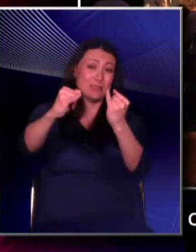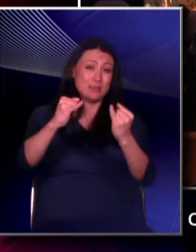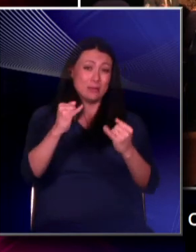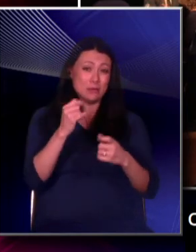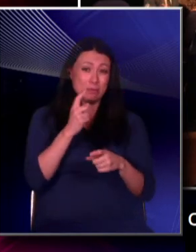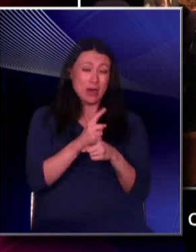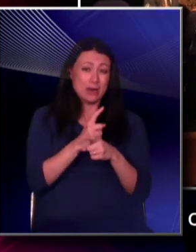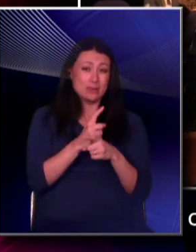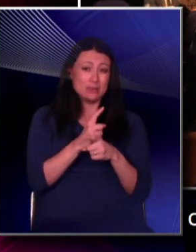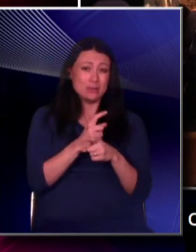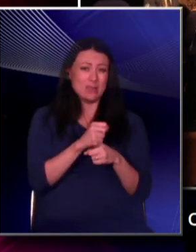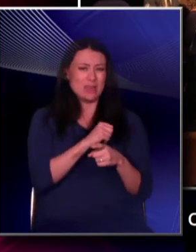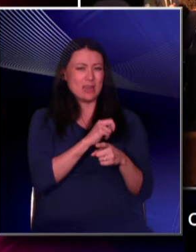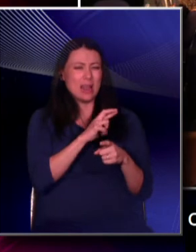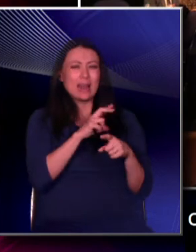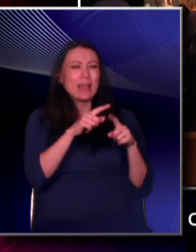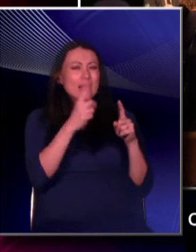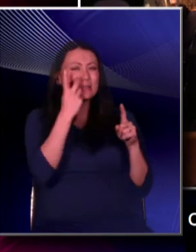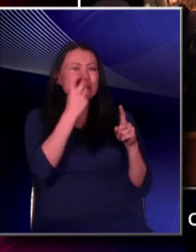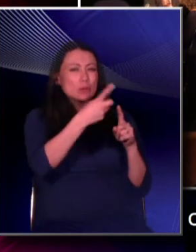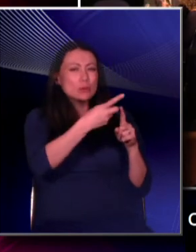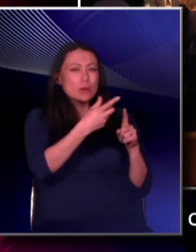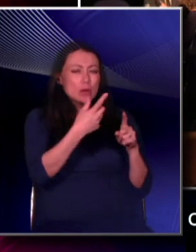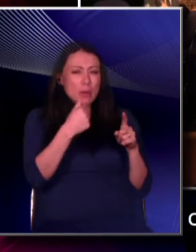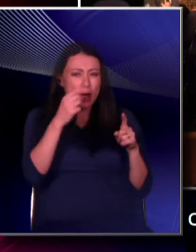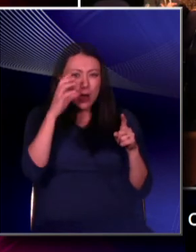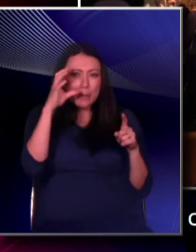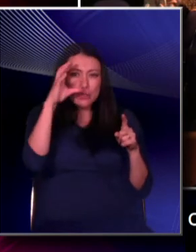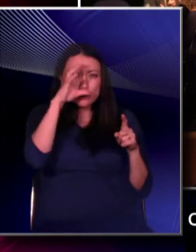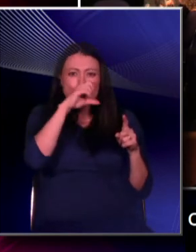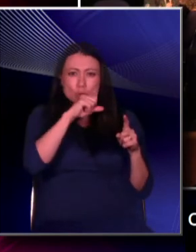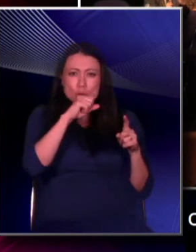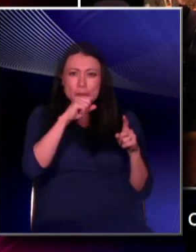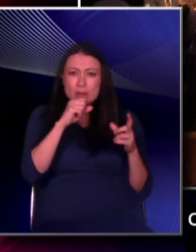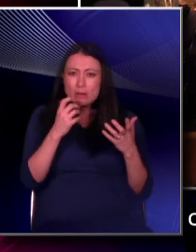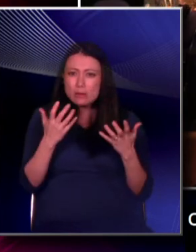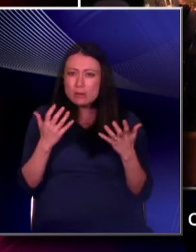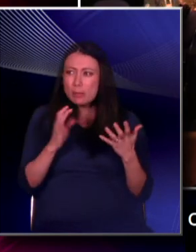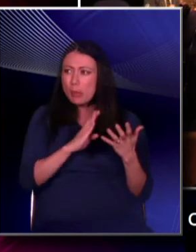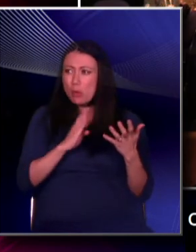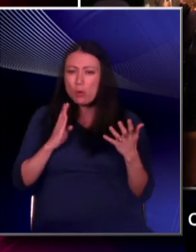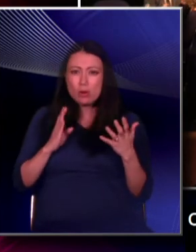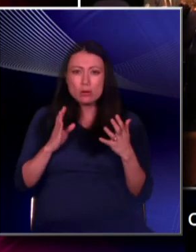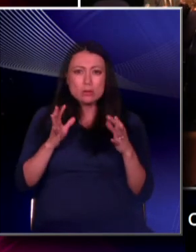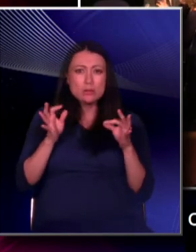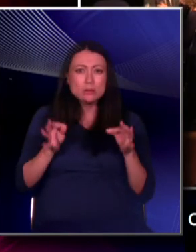Right? Annette, I'm sorry, I can't see you, but I'm assuming that's where we are.